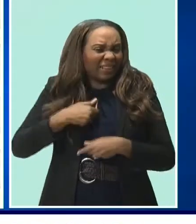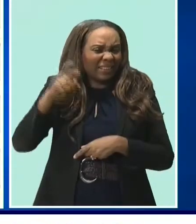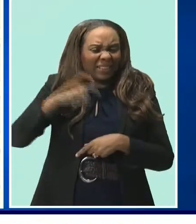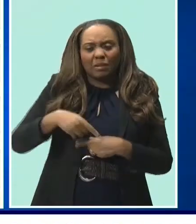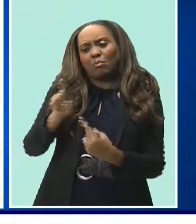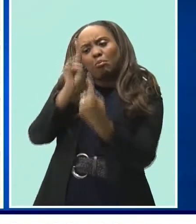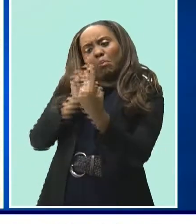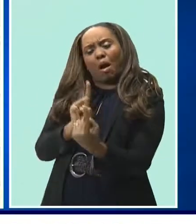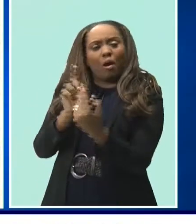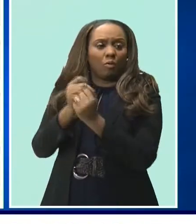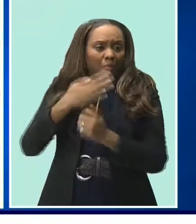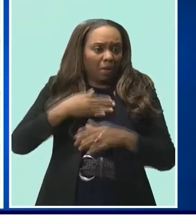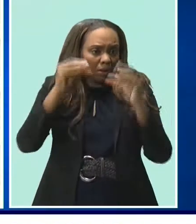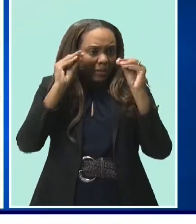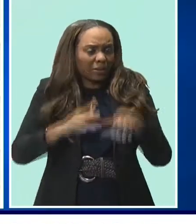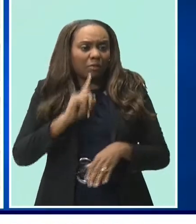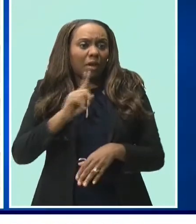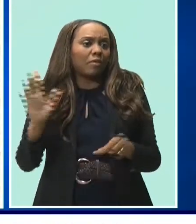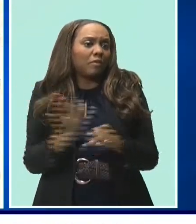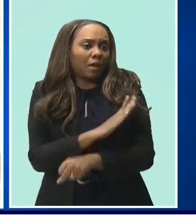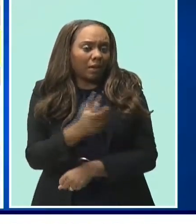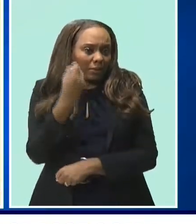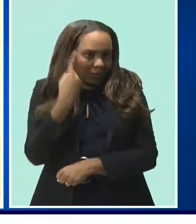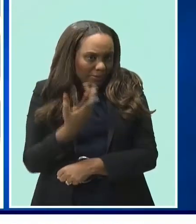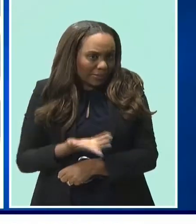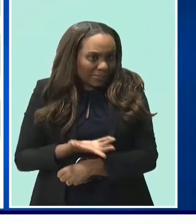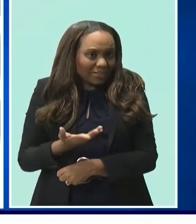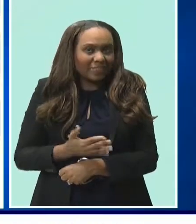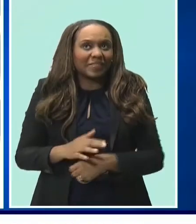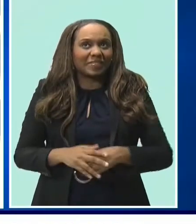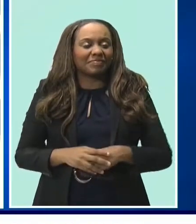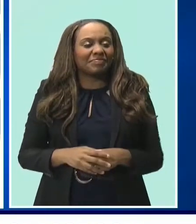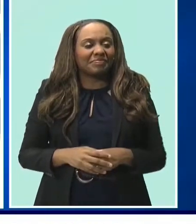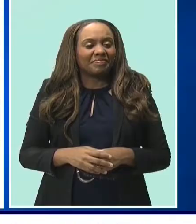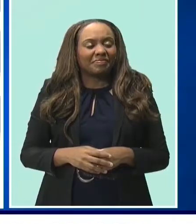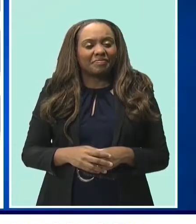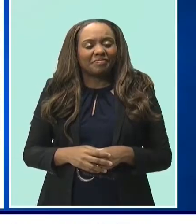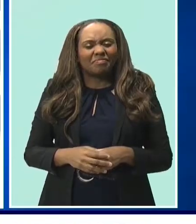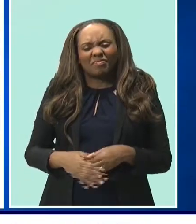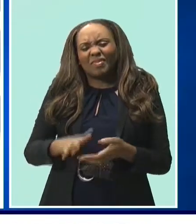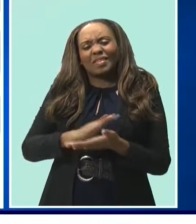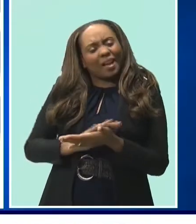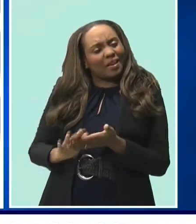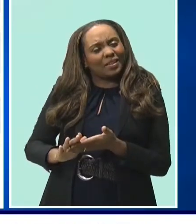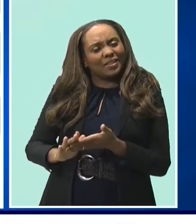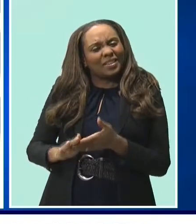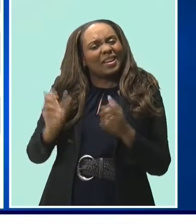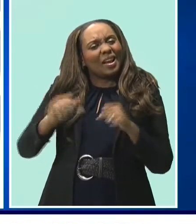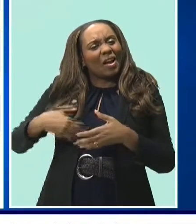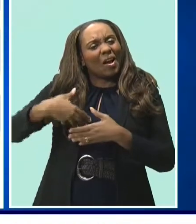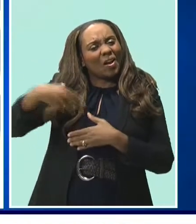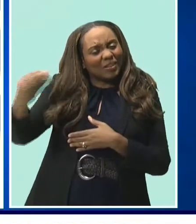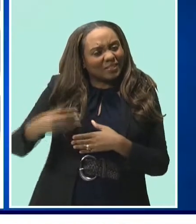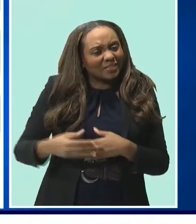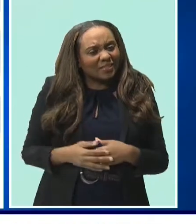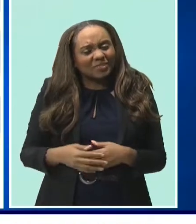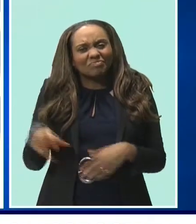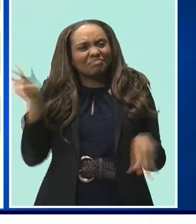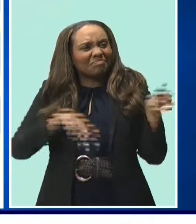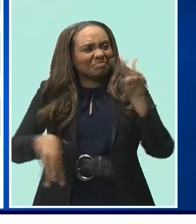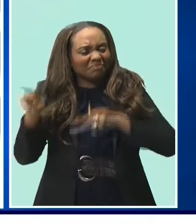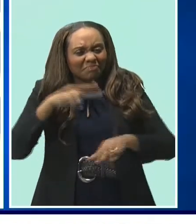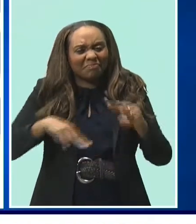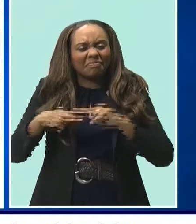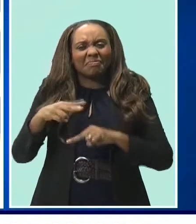face to face with my teacher to really understand what I'm doing. It's nice because you can get to go outside and you get to see your friends